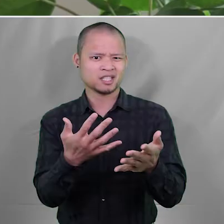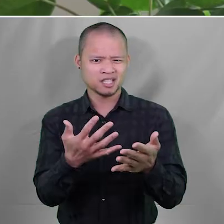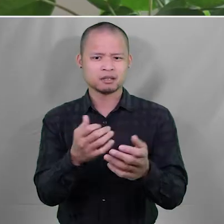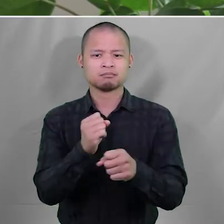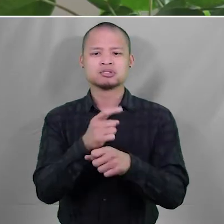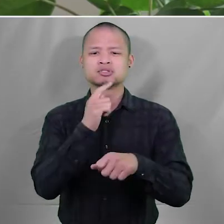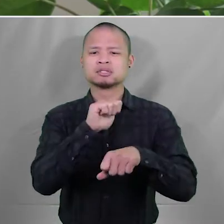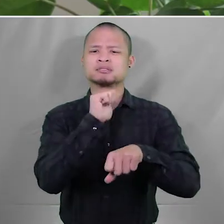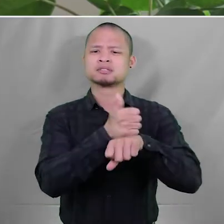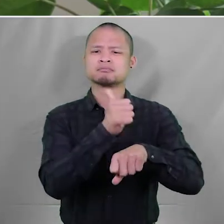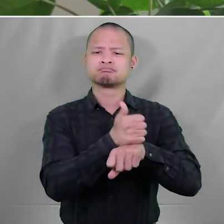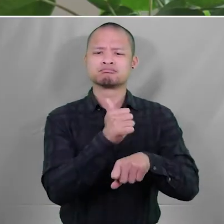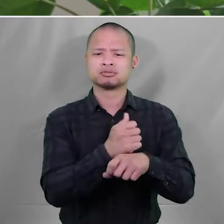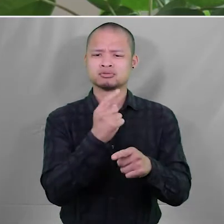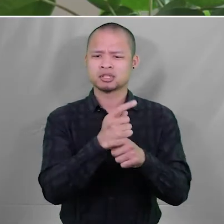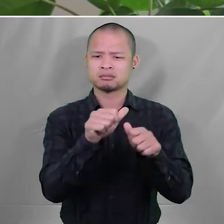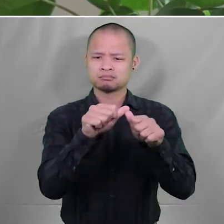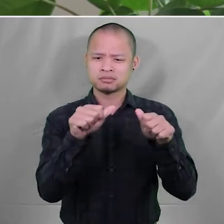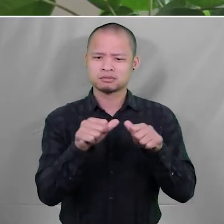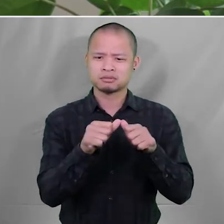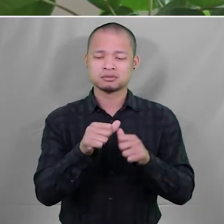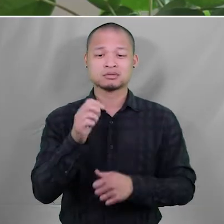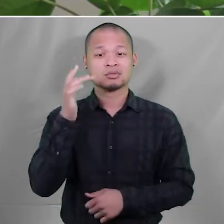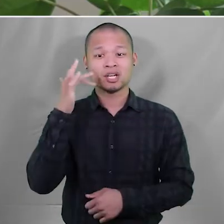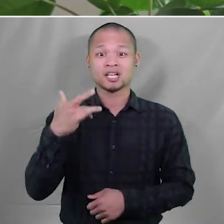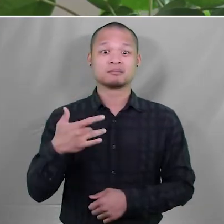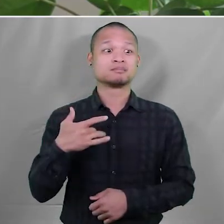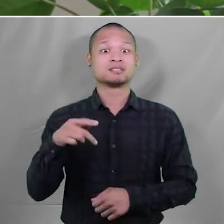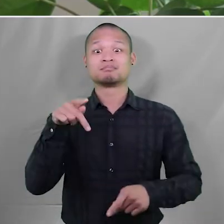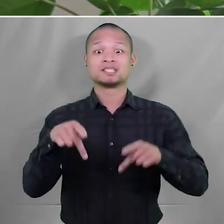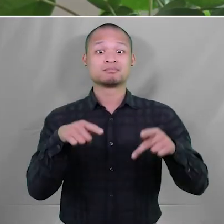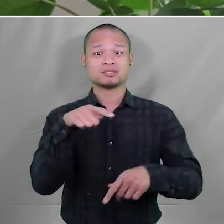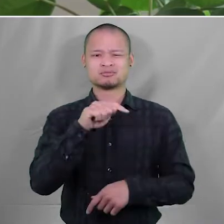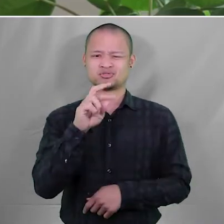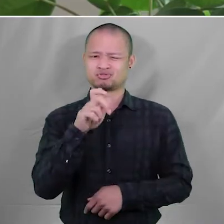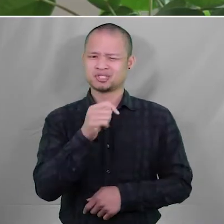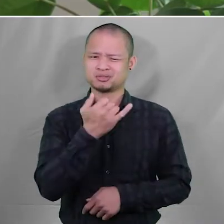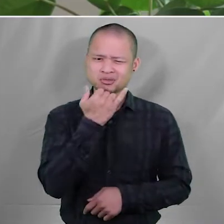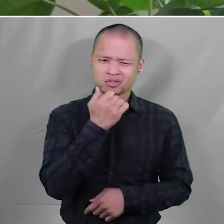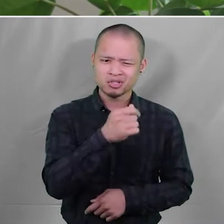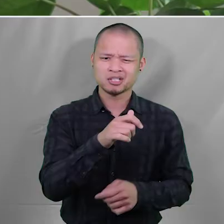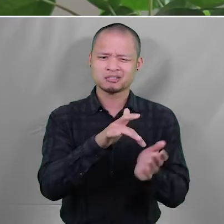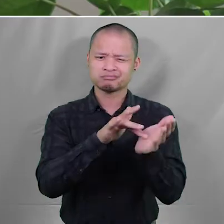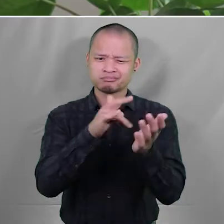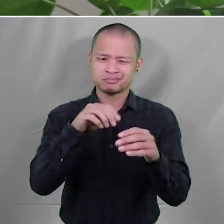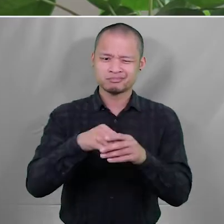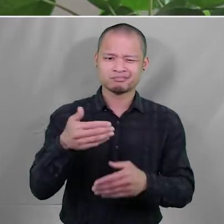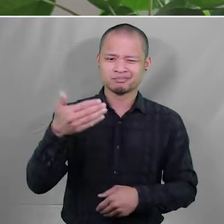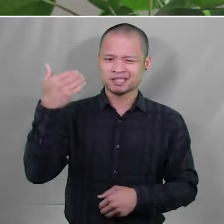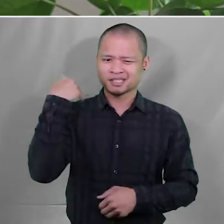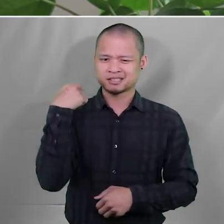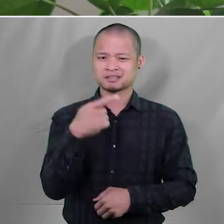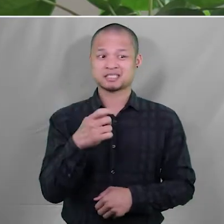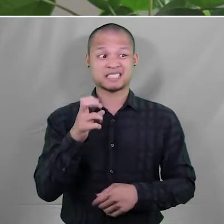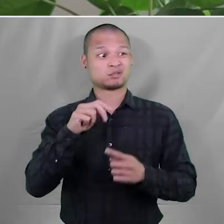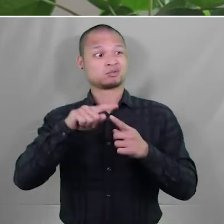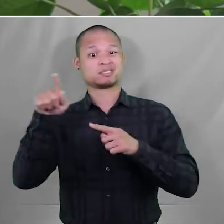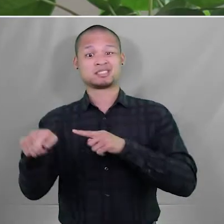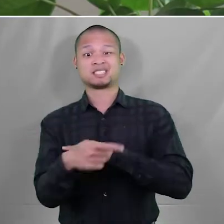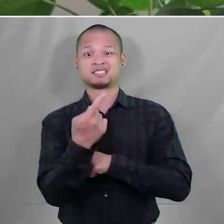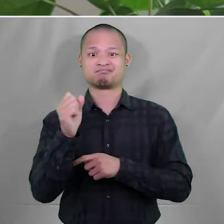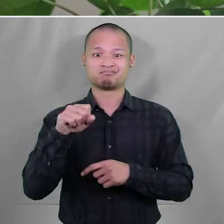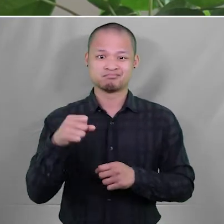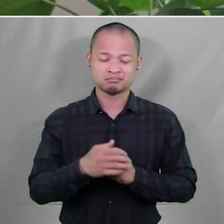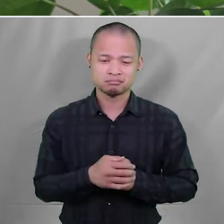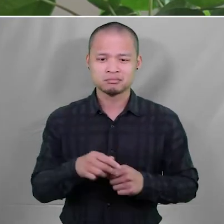to be put into place because people were often being mistreated and abused in the past, and even to this day, people